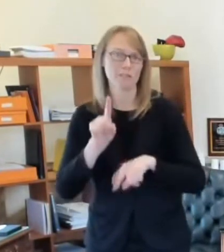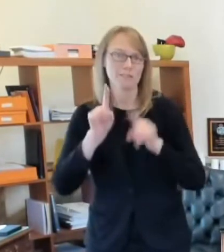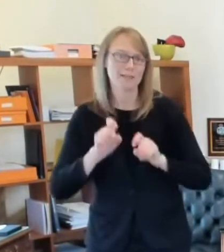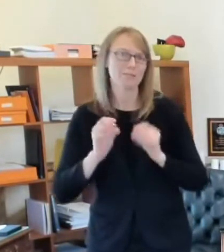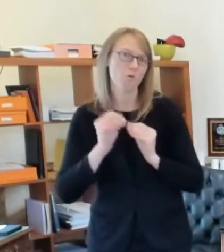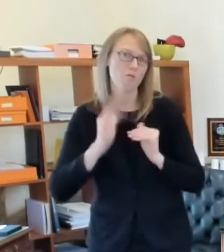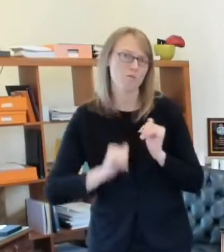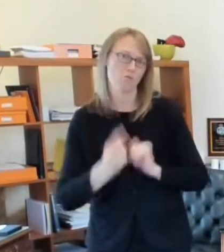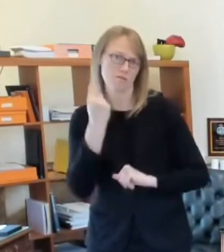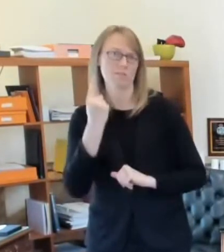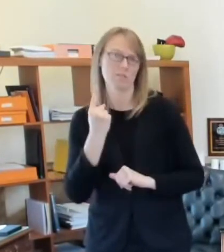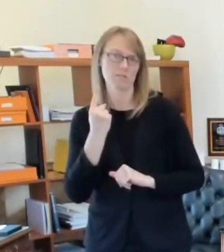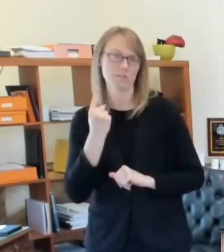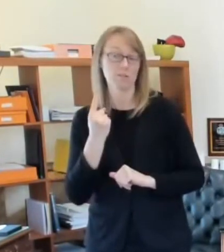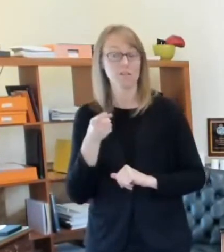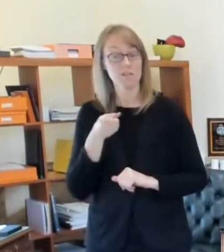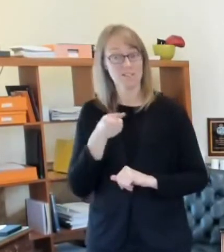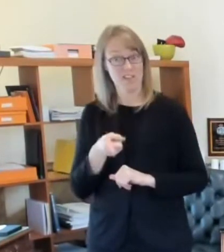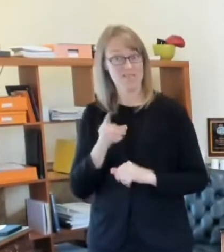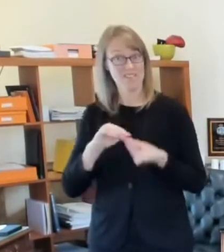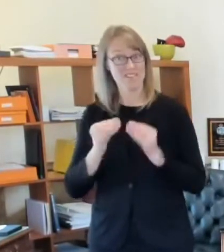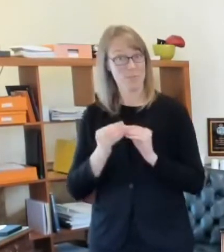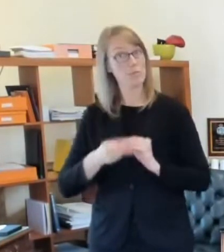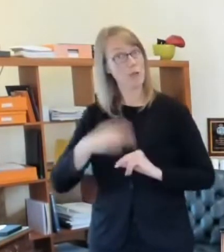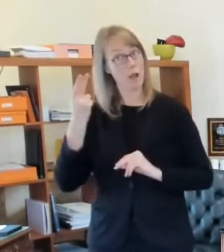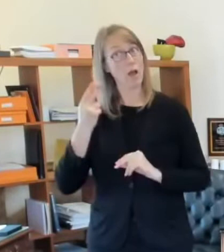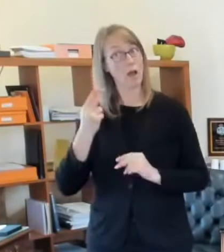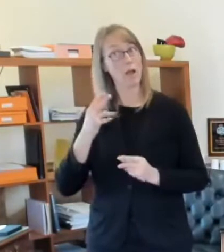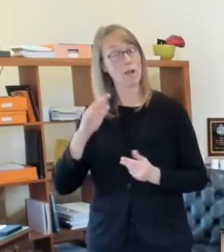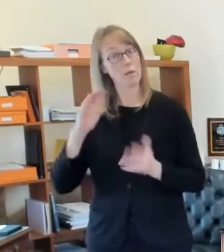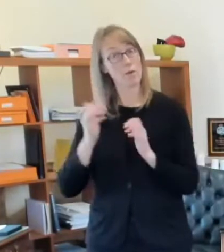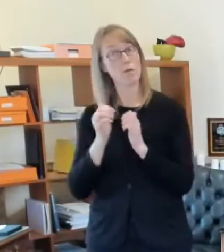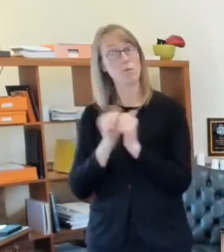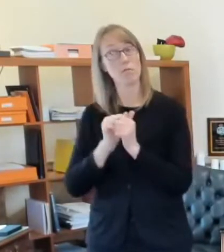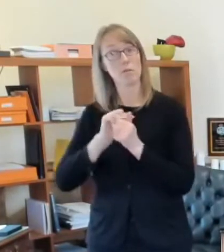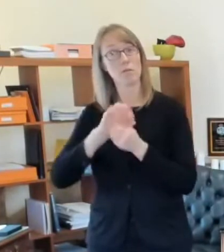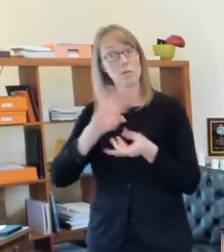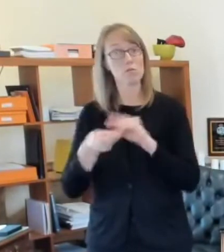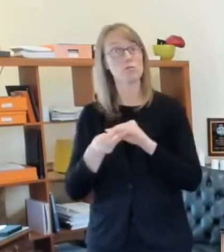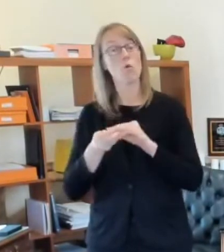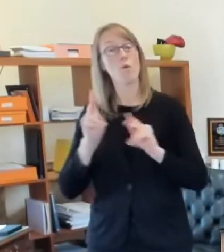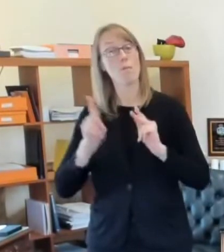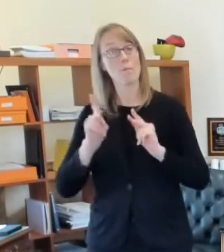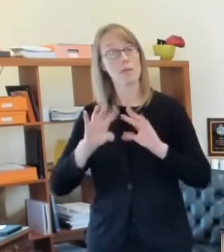is a large percentage of our population that has been tested. Of those